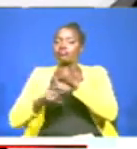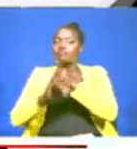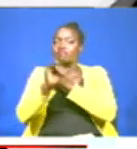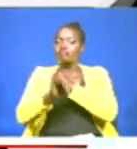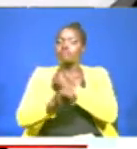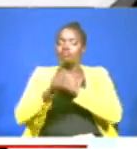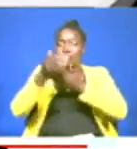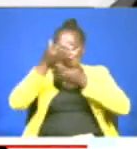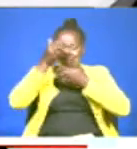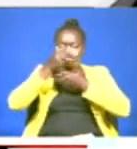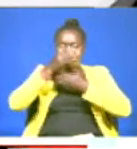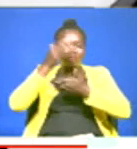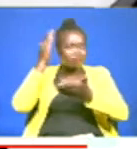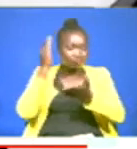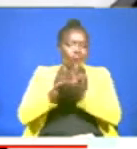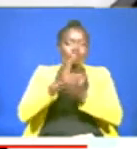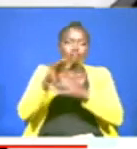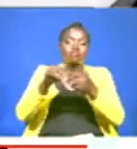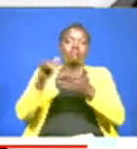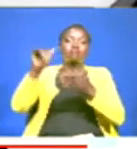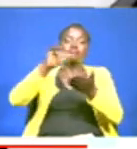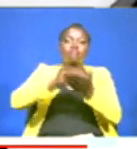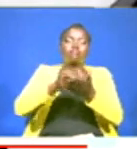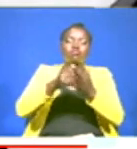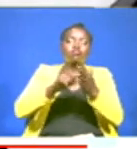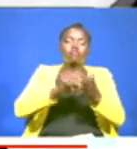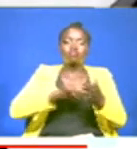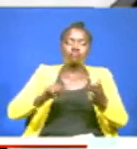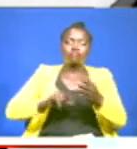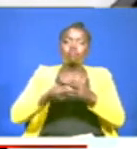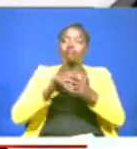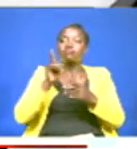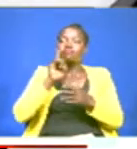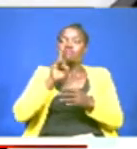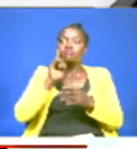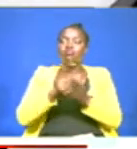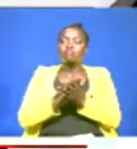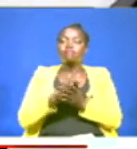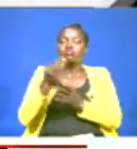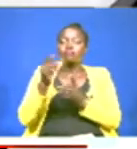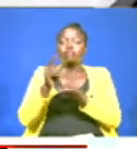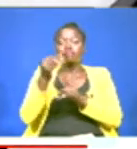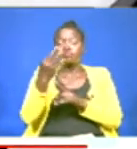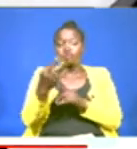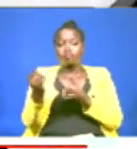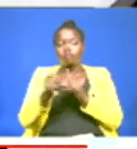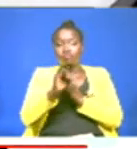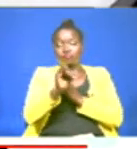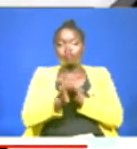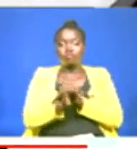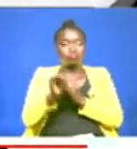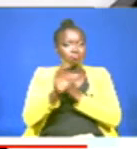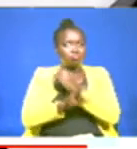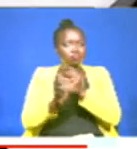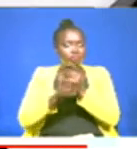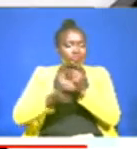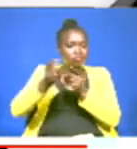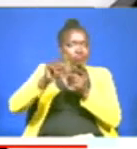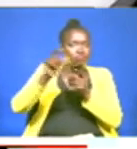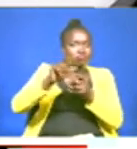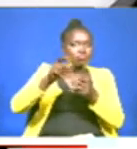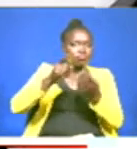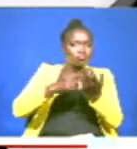has banned all arrivals from China beginning tomorrow. That's probably the 3rd of January. The country has been experiencing a surge in